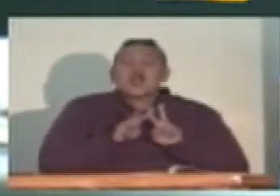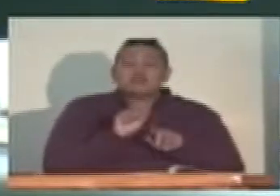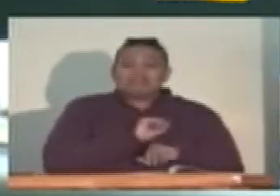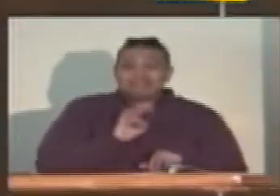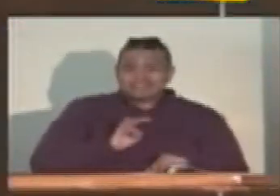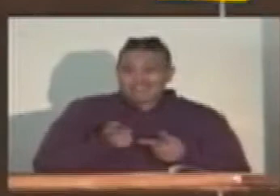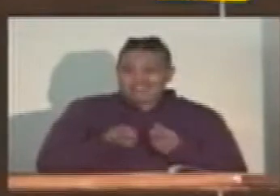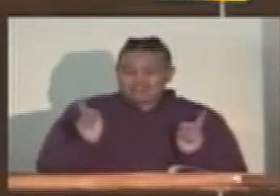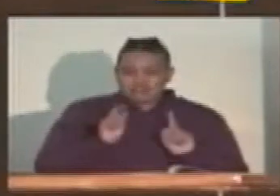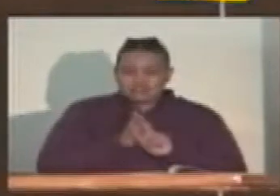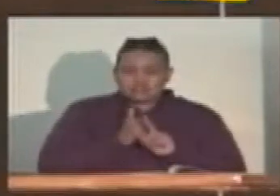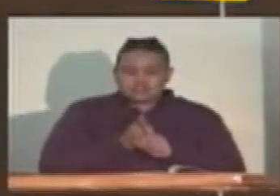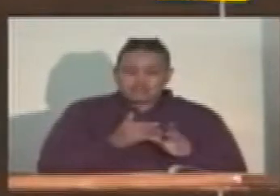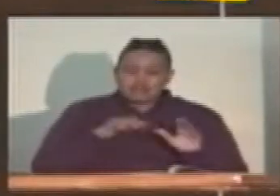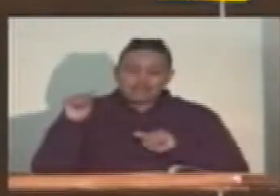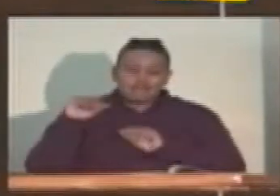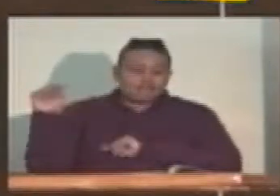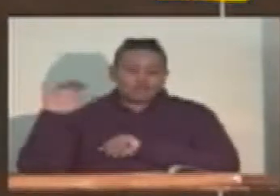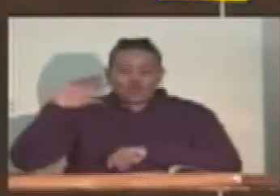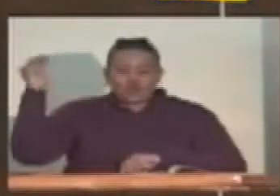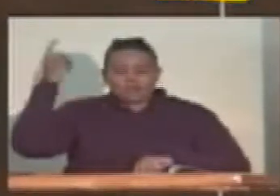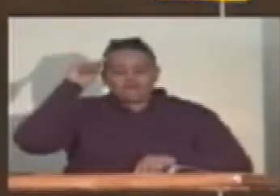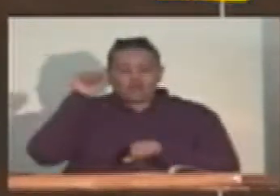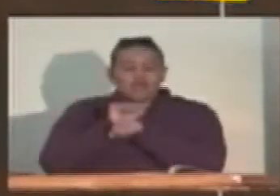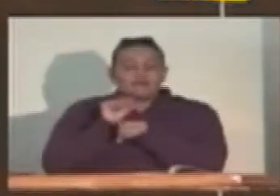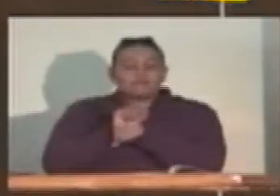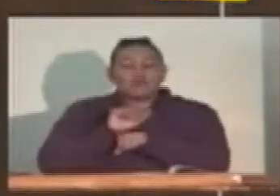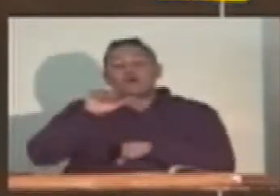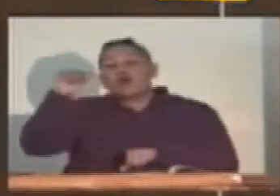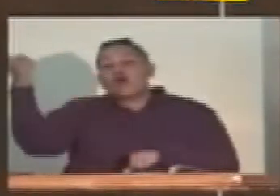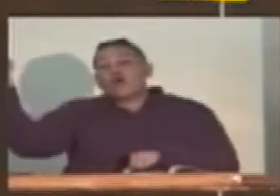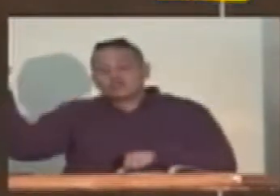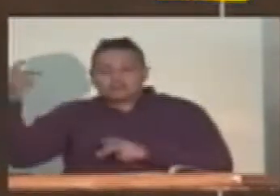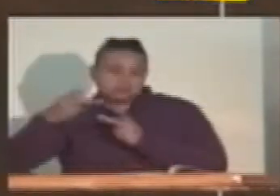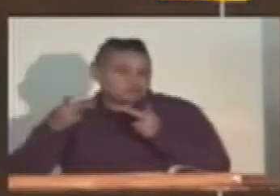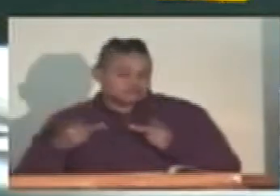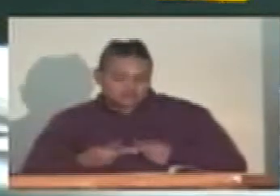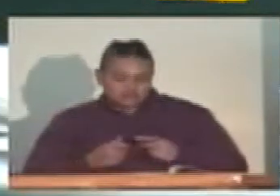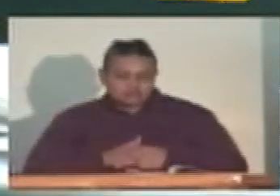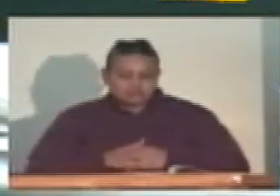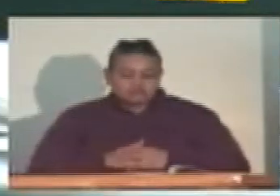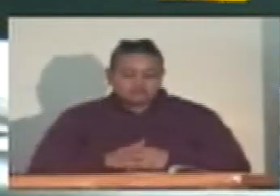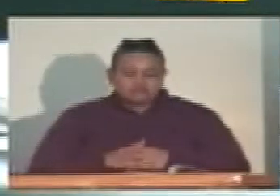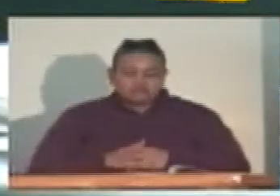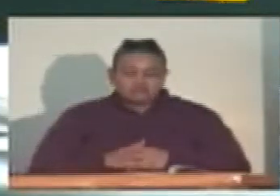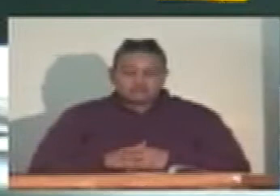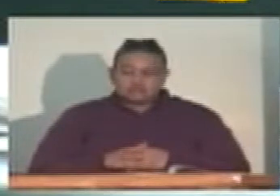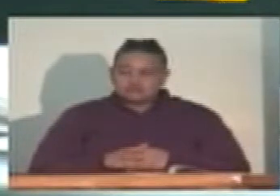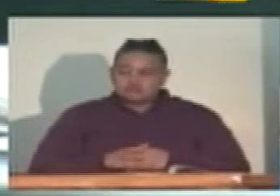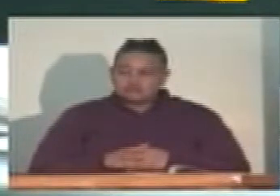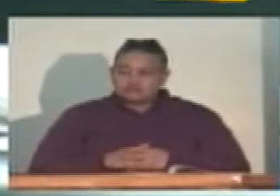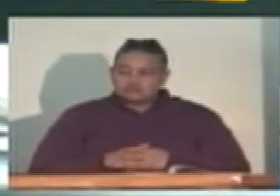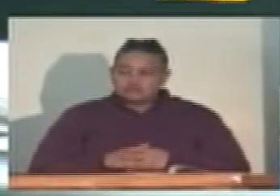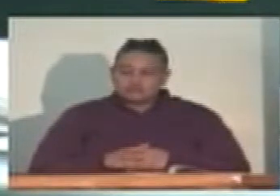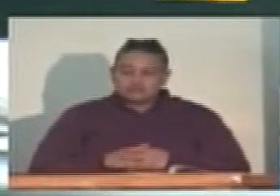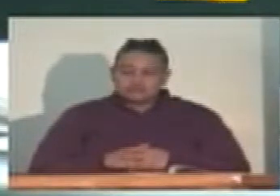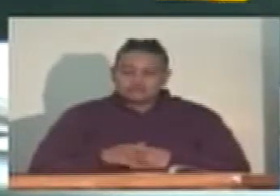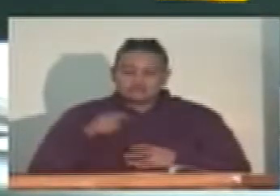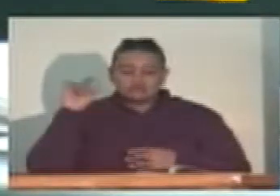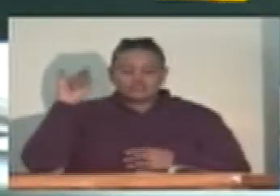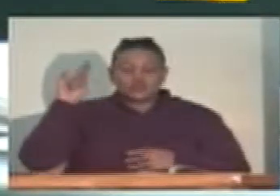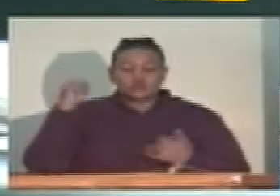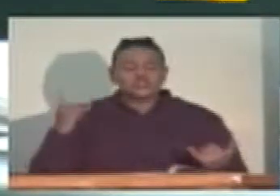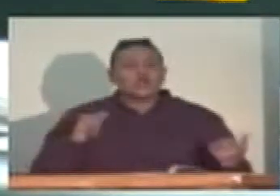employees have left the company for employment elsewhere. The JUTC is